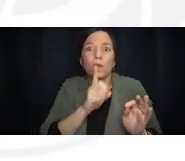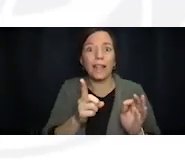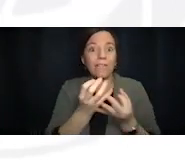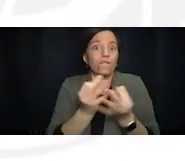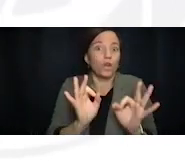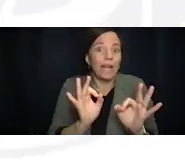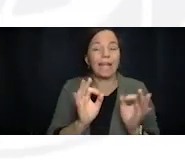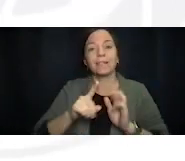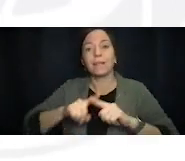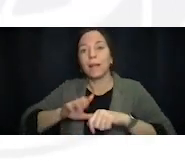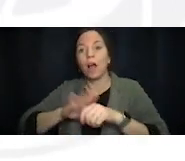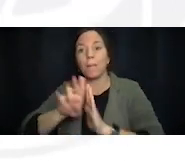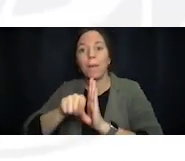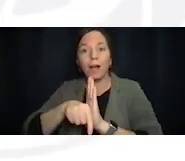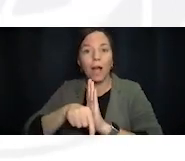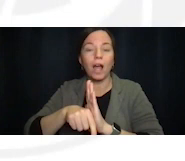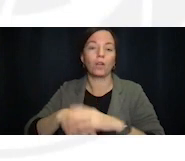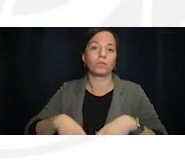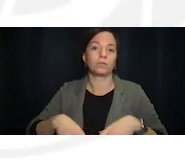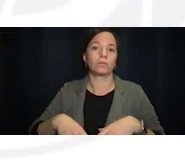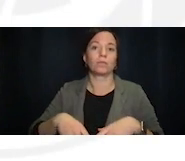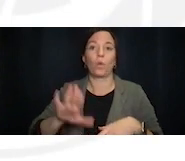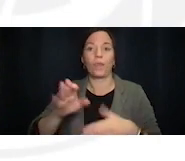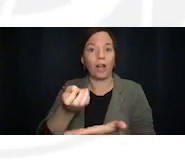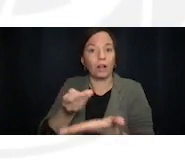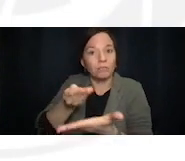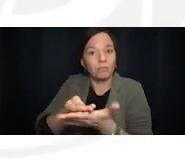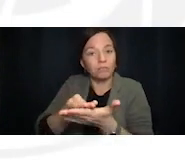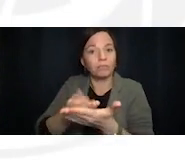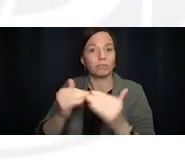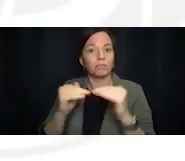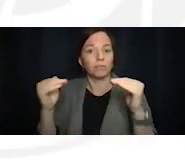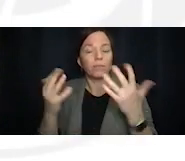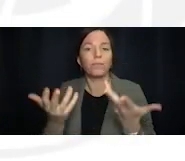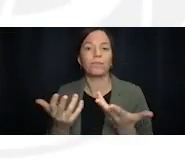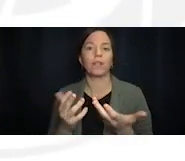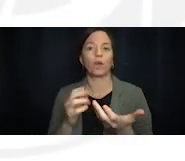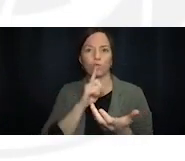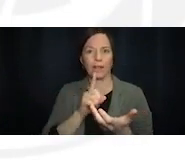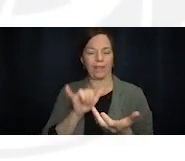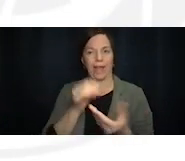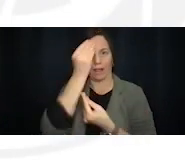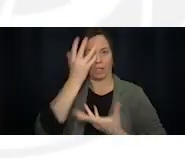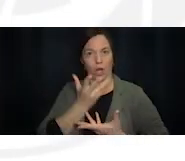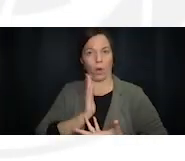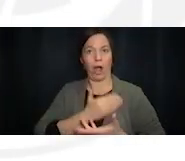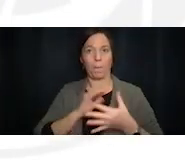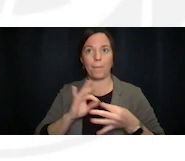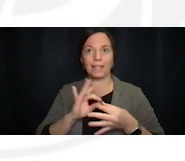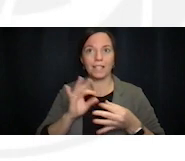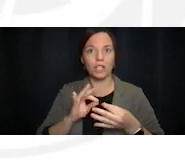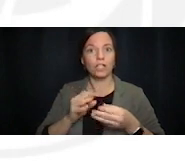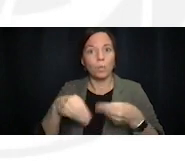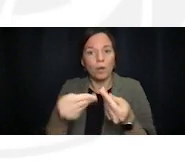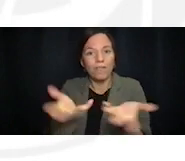on their background and their economic level. So that's an opportunity for us in terms of our messaging about the opportunity that community colleges